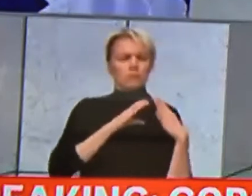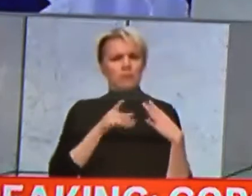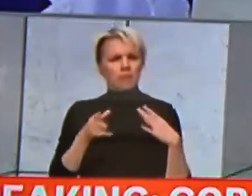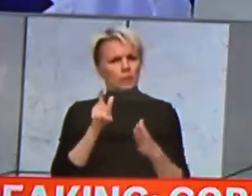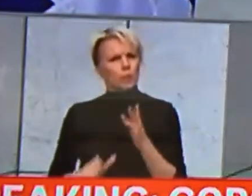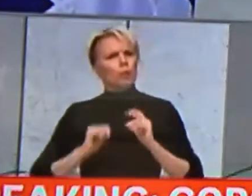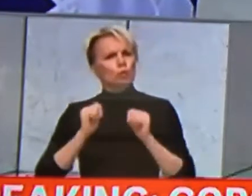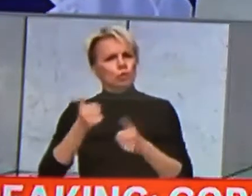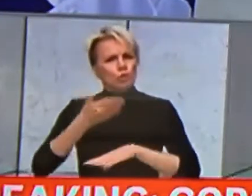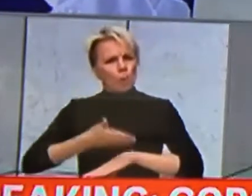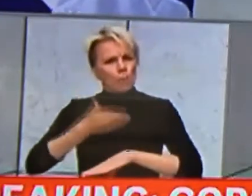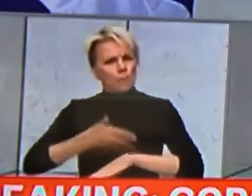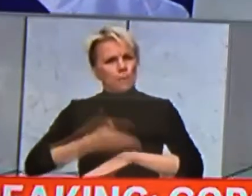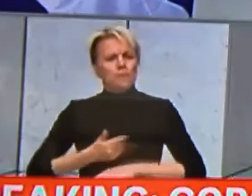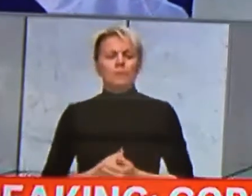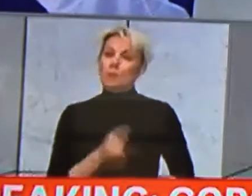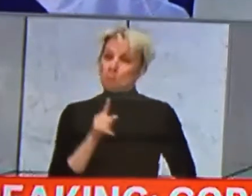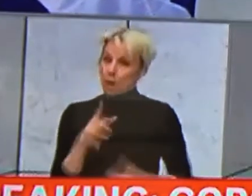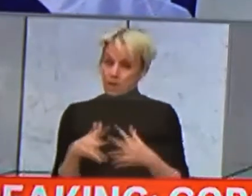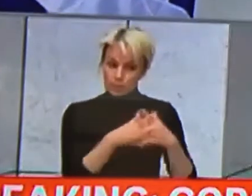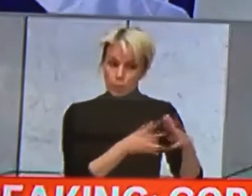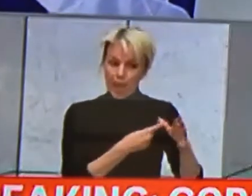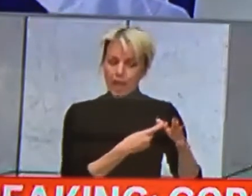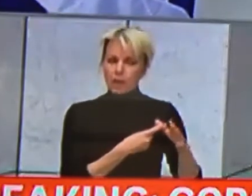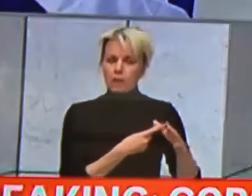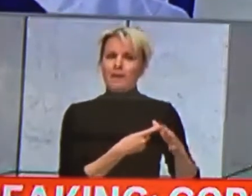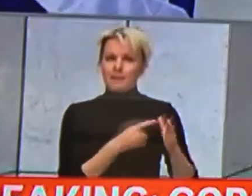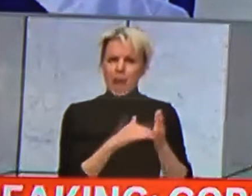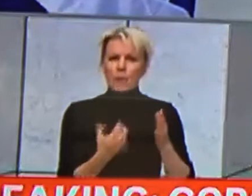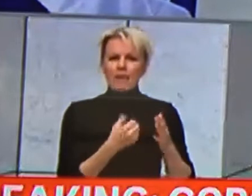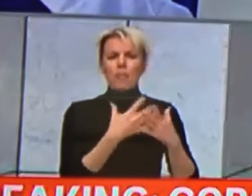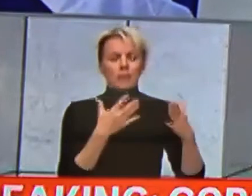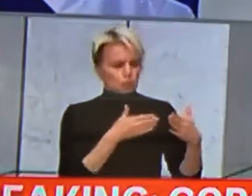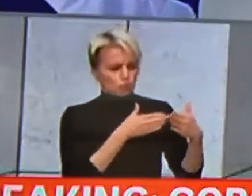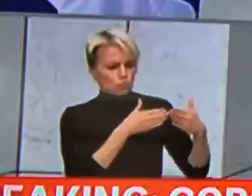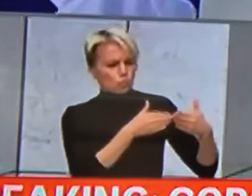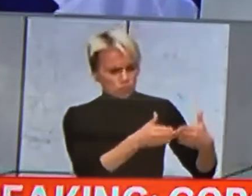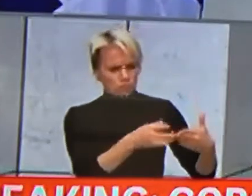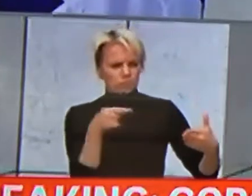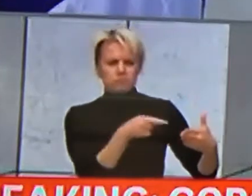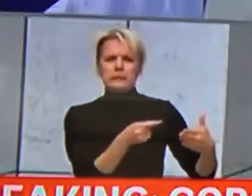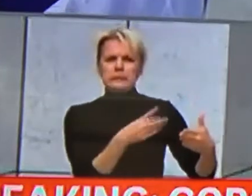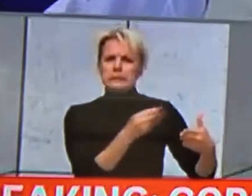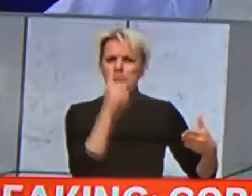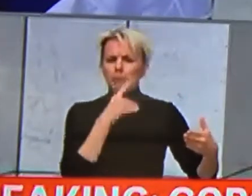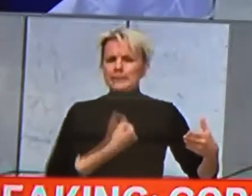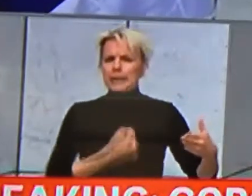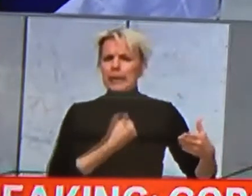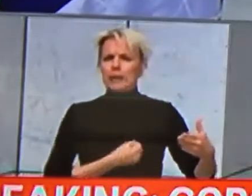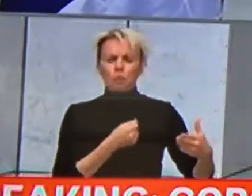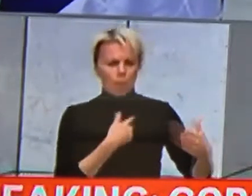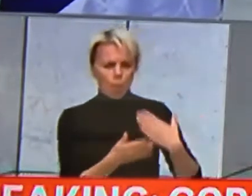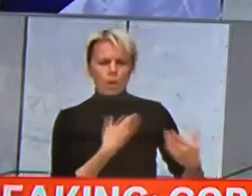But equally, in Western Australia, with that cruise ship, they're stepping up there too, and I want to thank them for that. The arrangements, how that apply